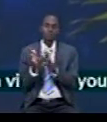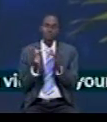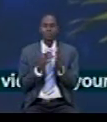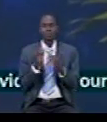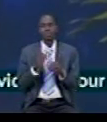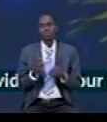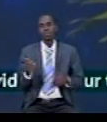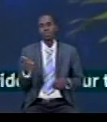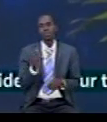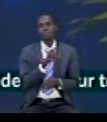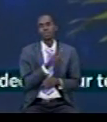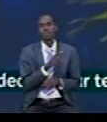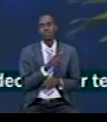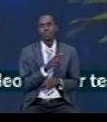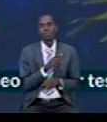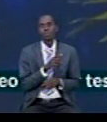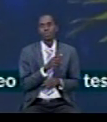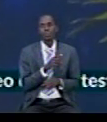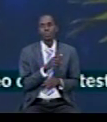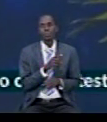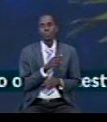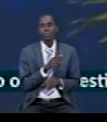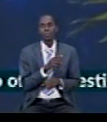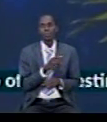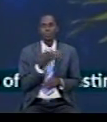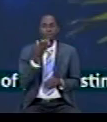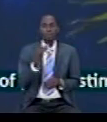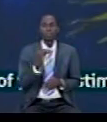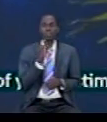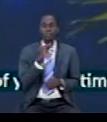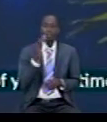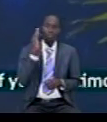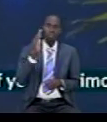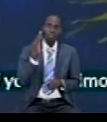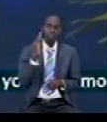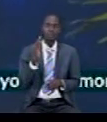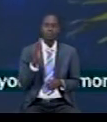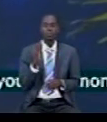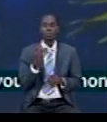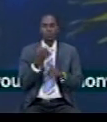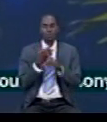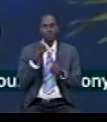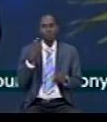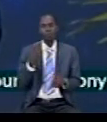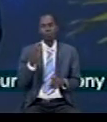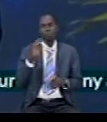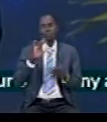We have a testimony from Bayelsa now. We are going online.